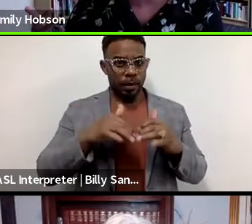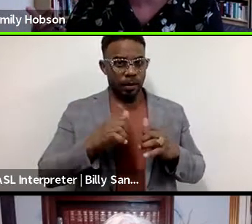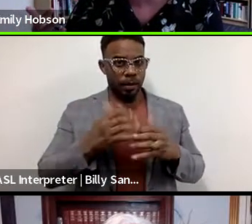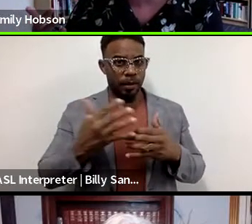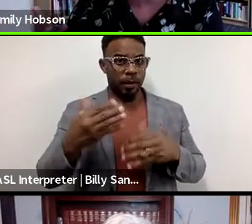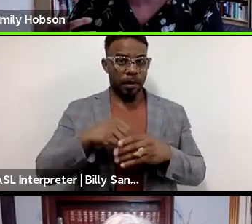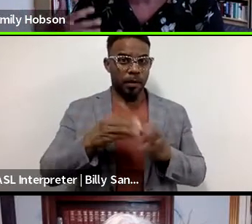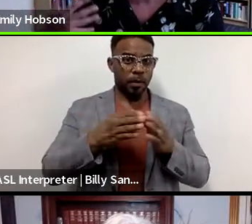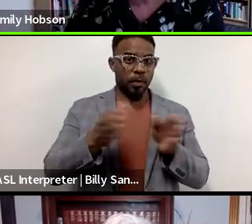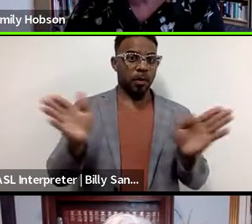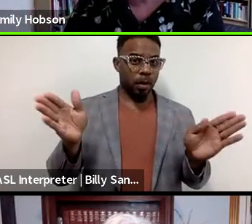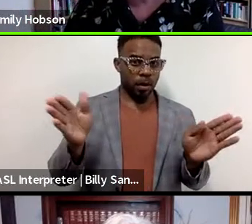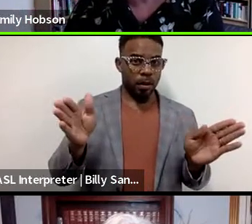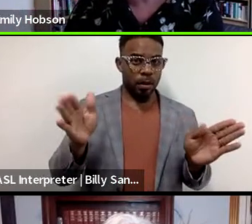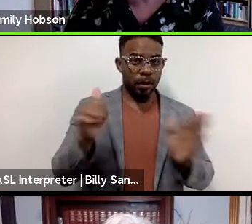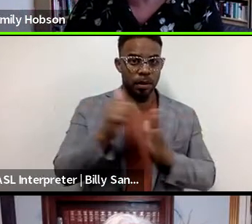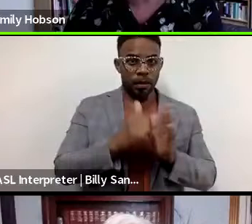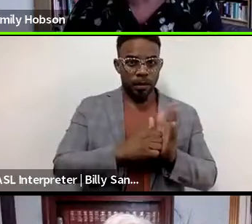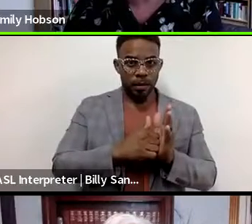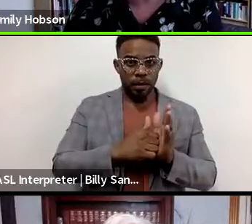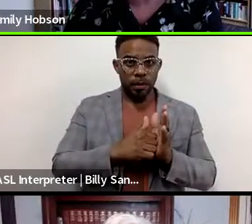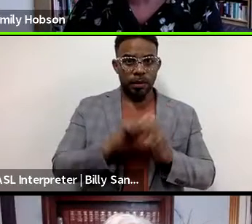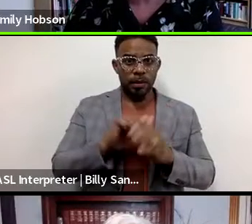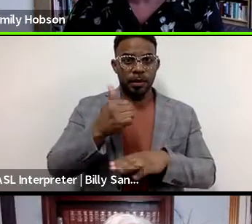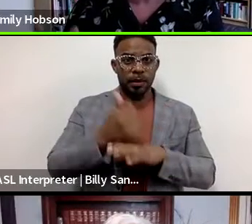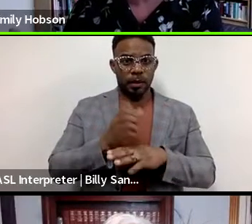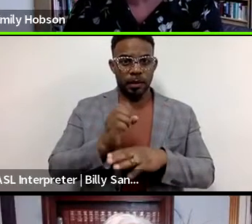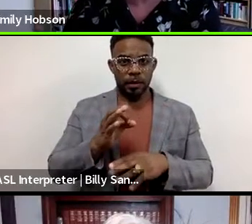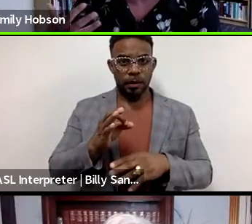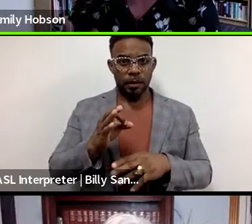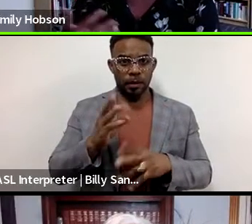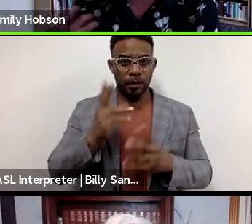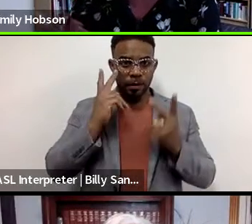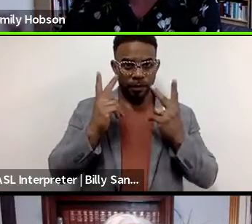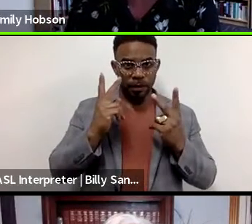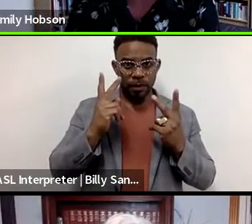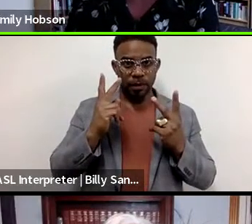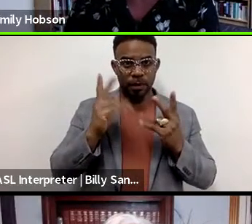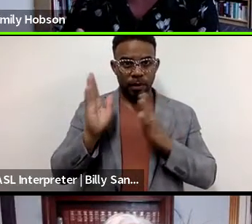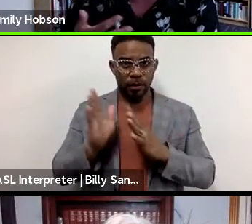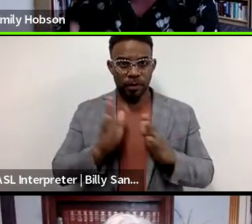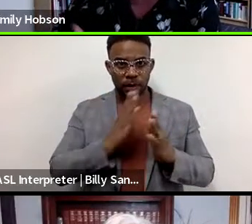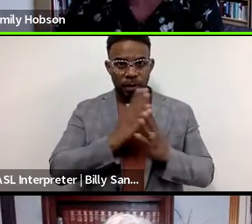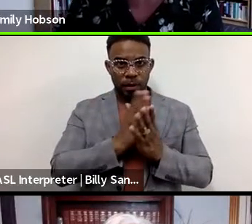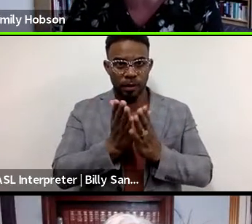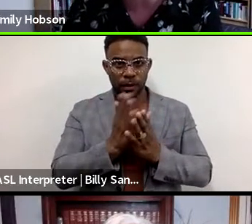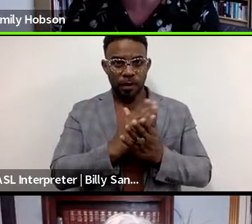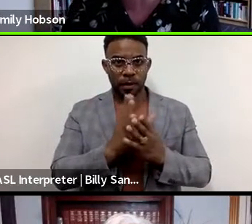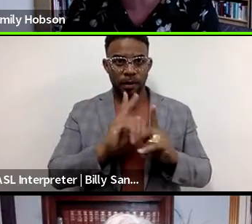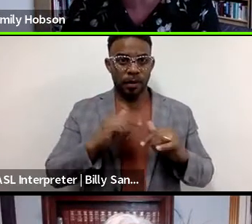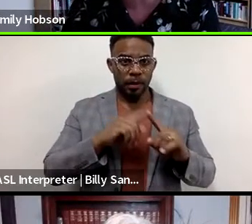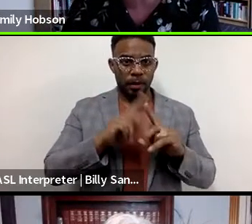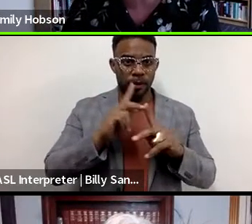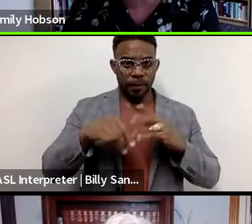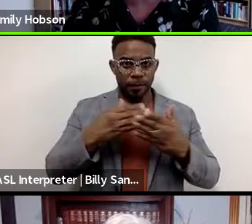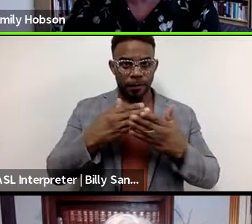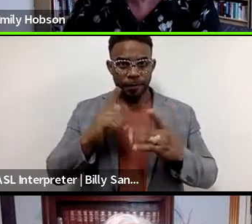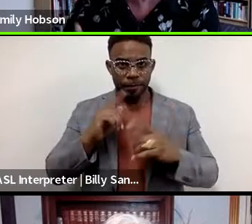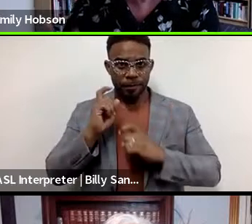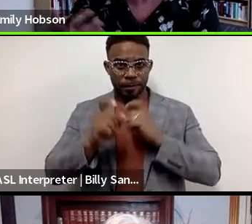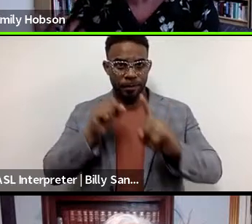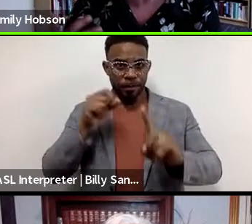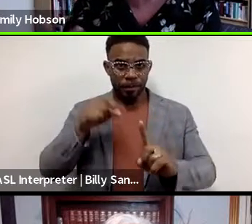part of a broader agenda and a set of visions and a range of tactics, that people have different kinds of things to